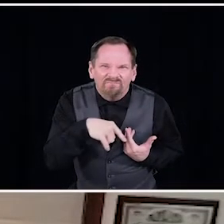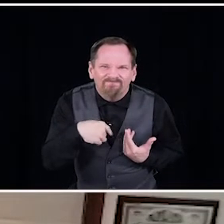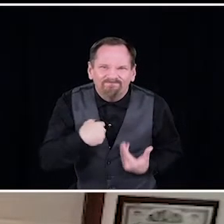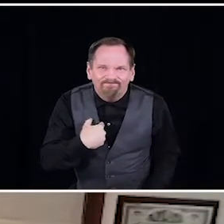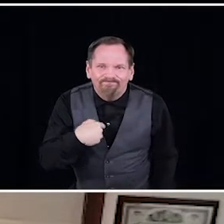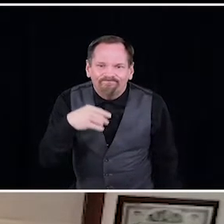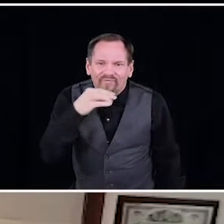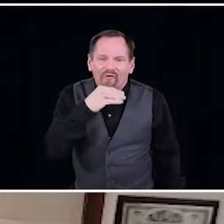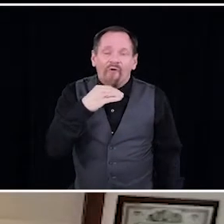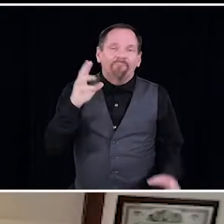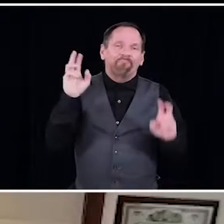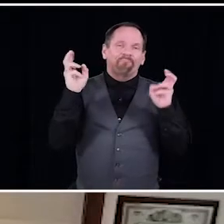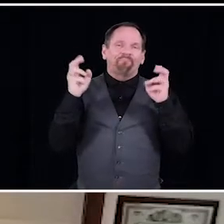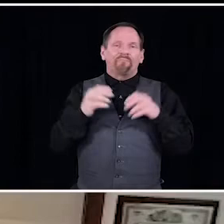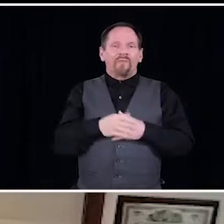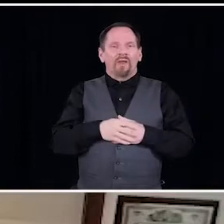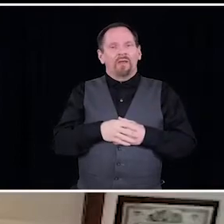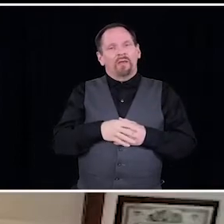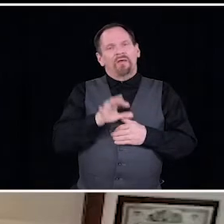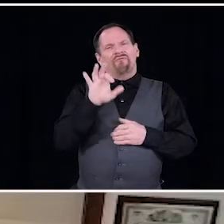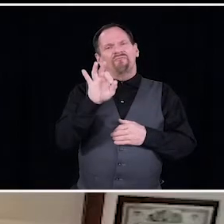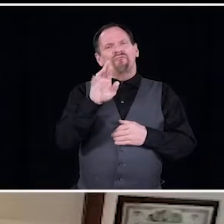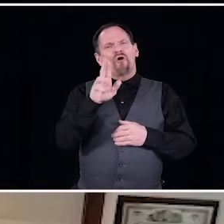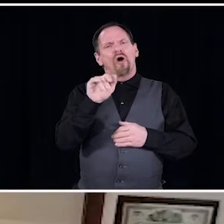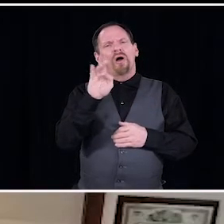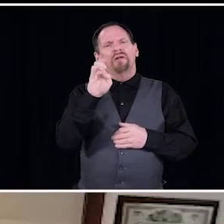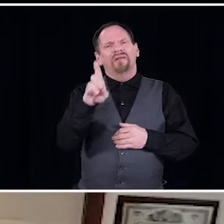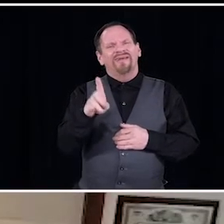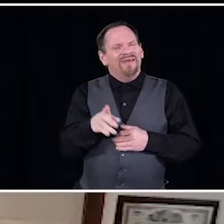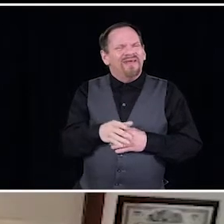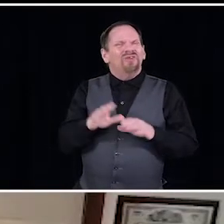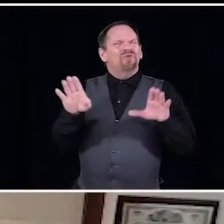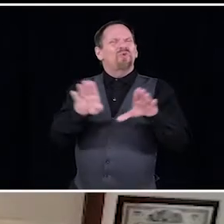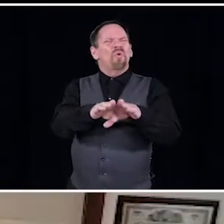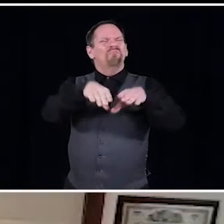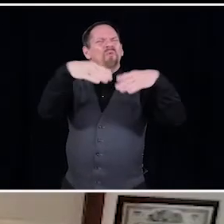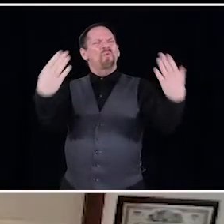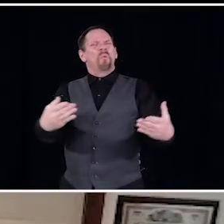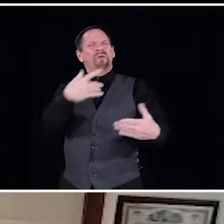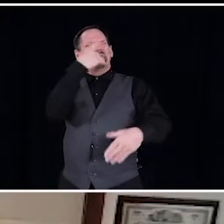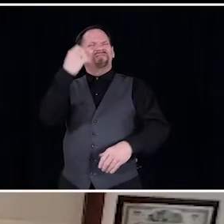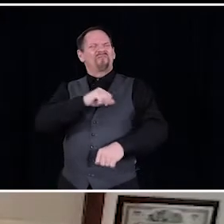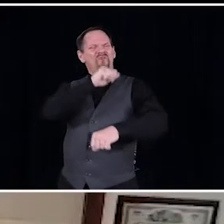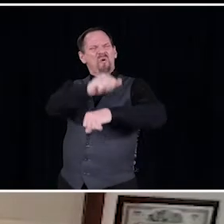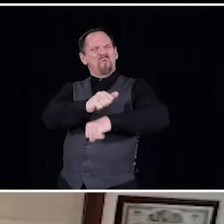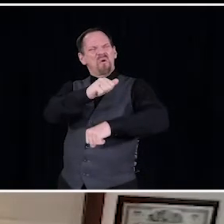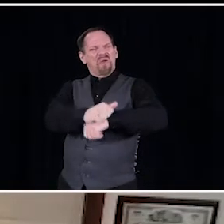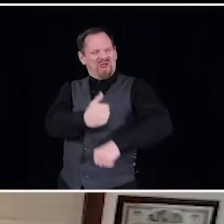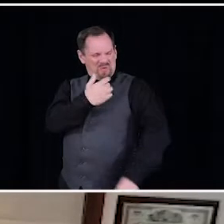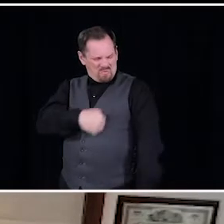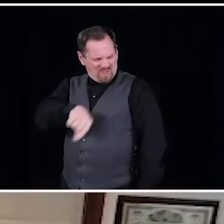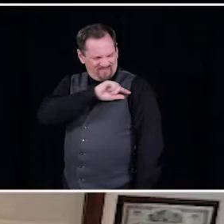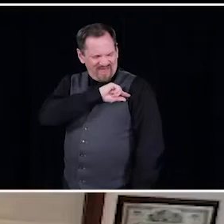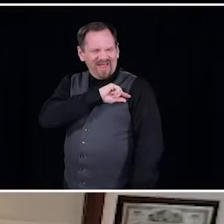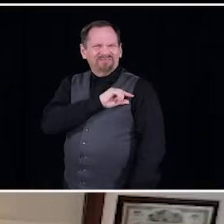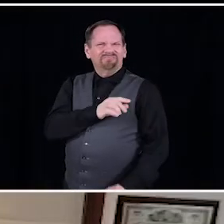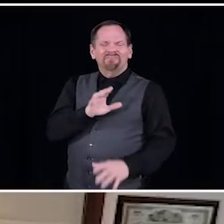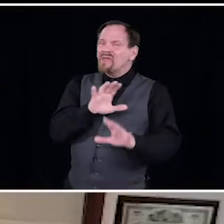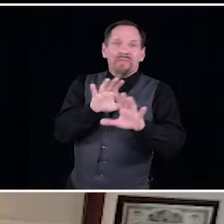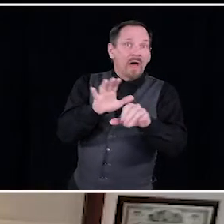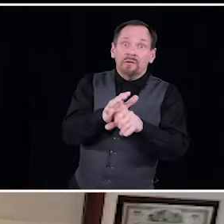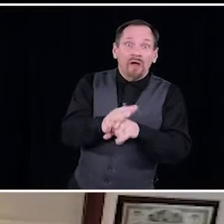Let me explain. Doors are supposed to open for us because of our talent, hard work, and respected credentials. But that's not